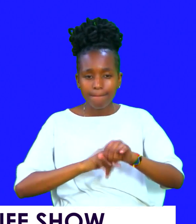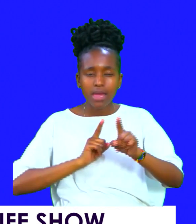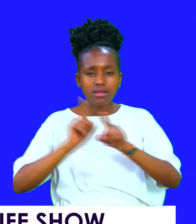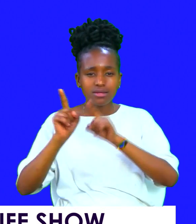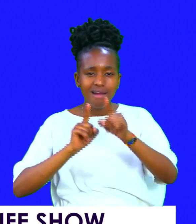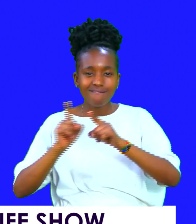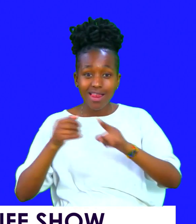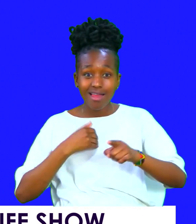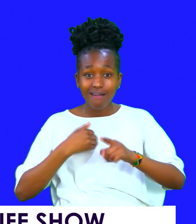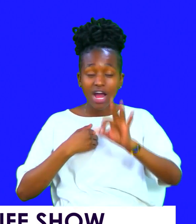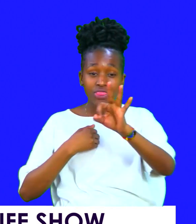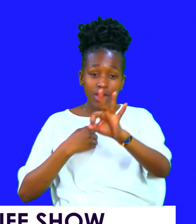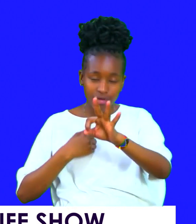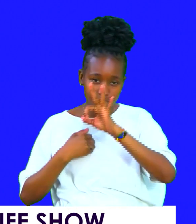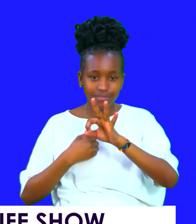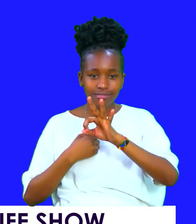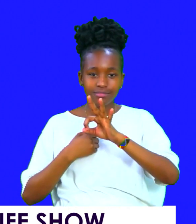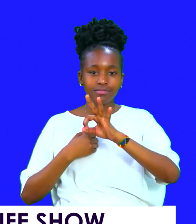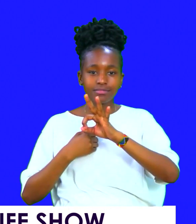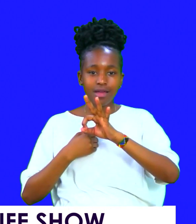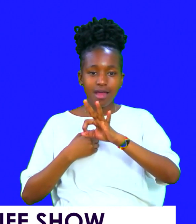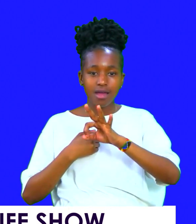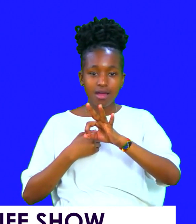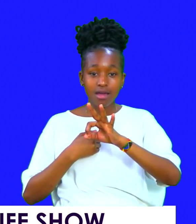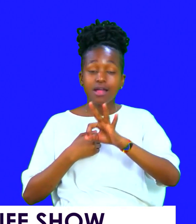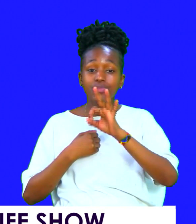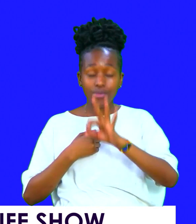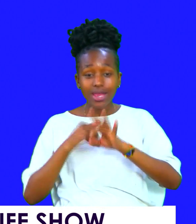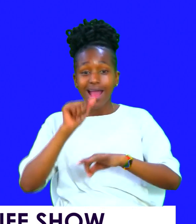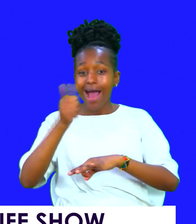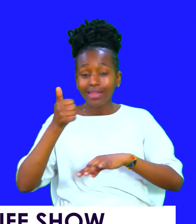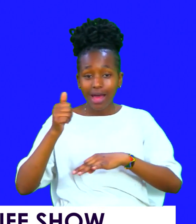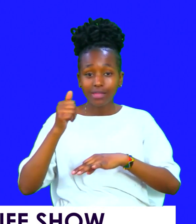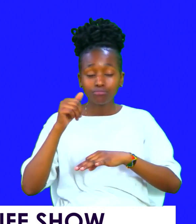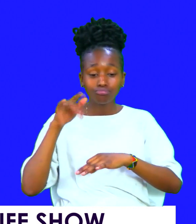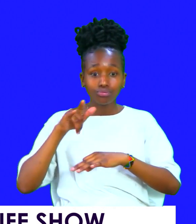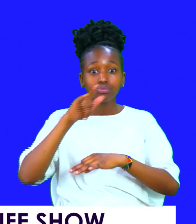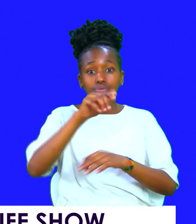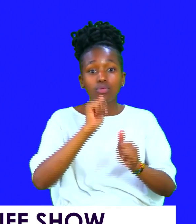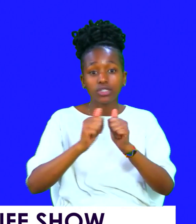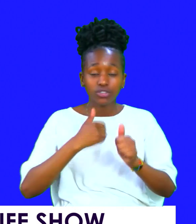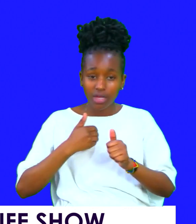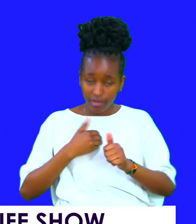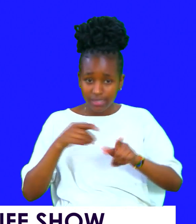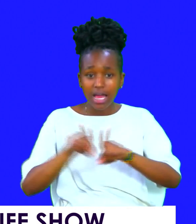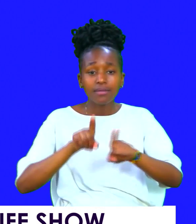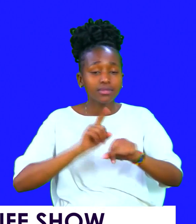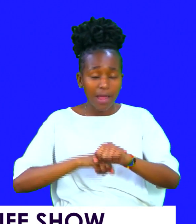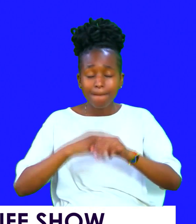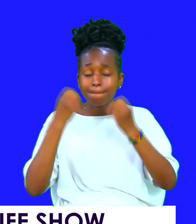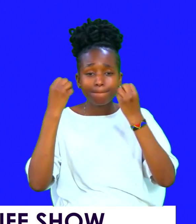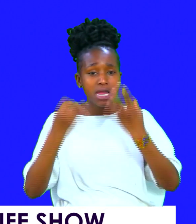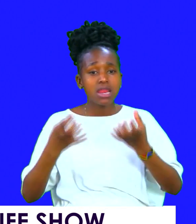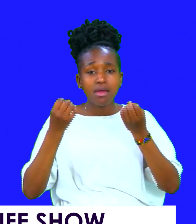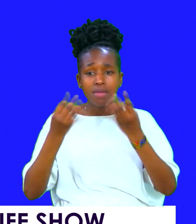decoy airplanes, decoy jets flying with him. And there are a lot of people